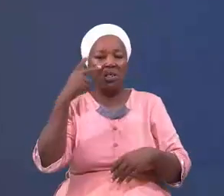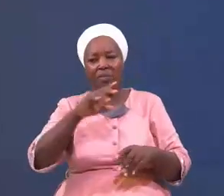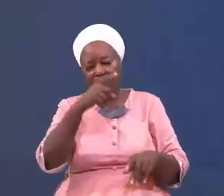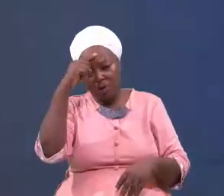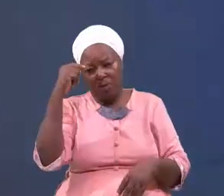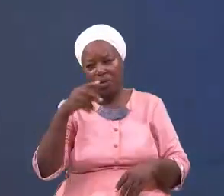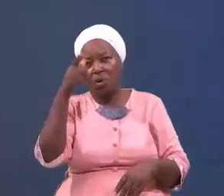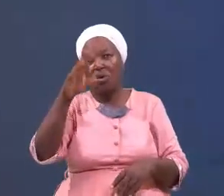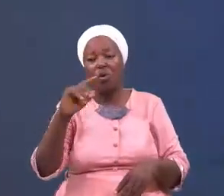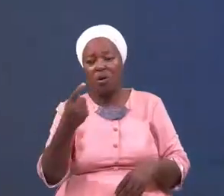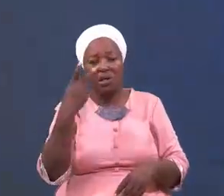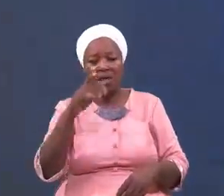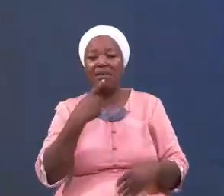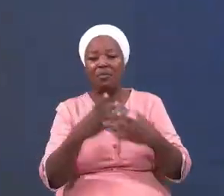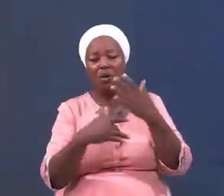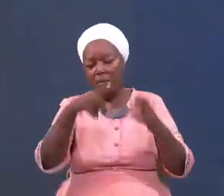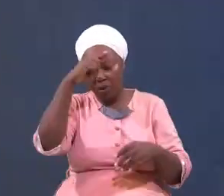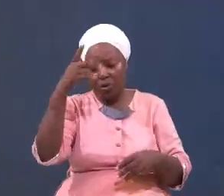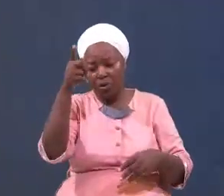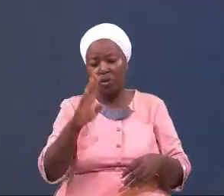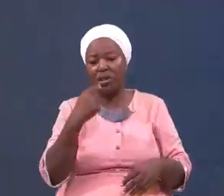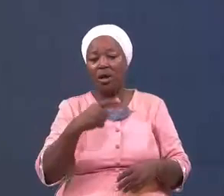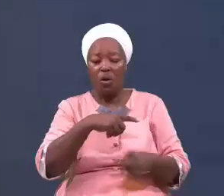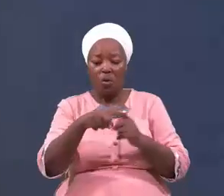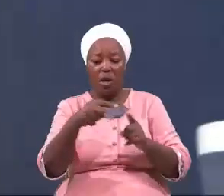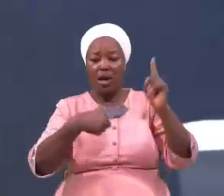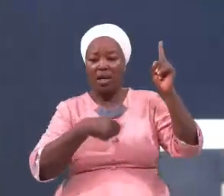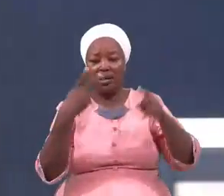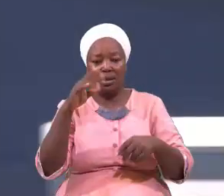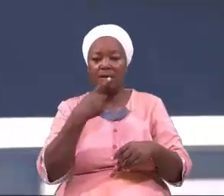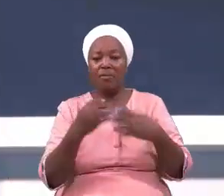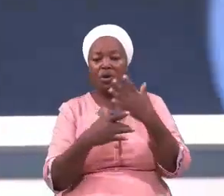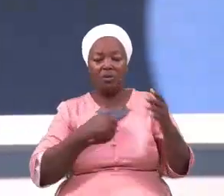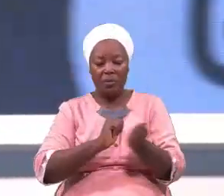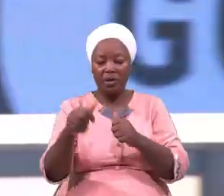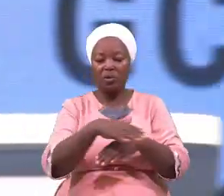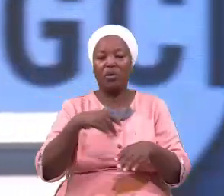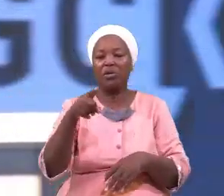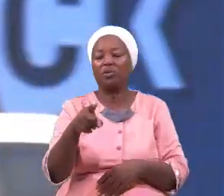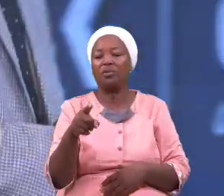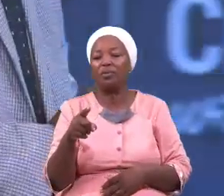said, when I see the blood, I will pass over you.